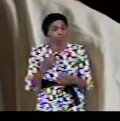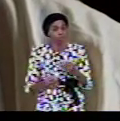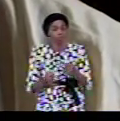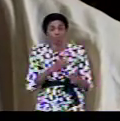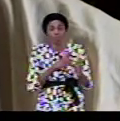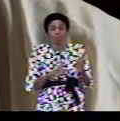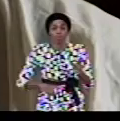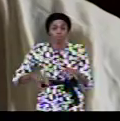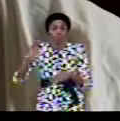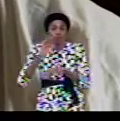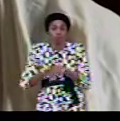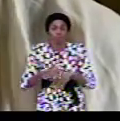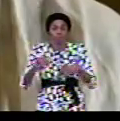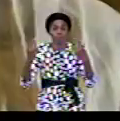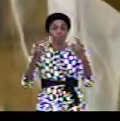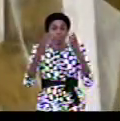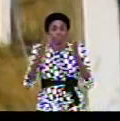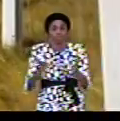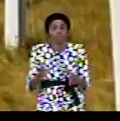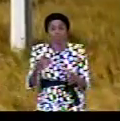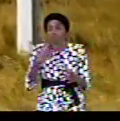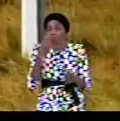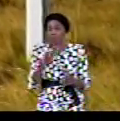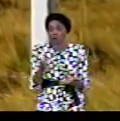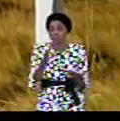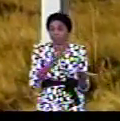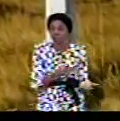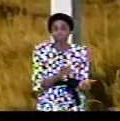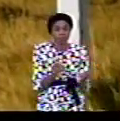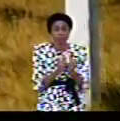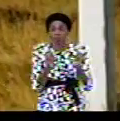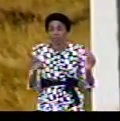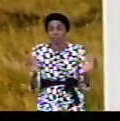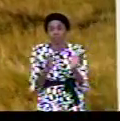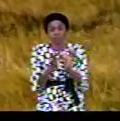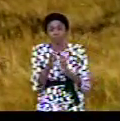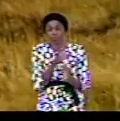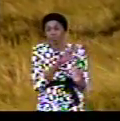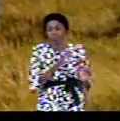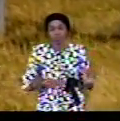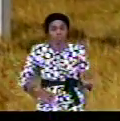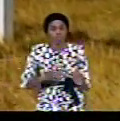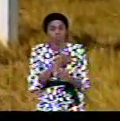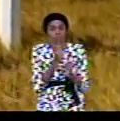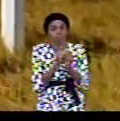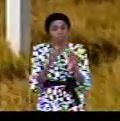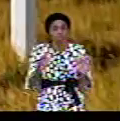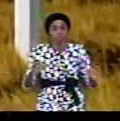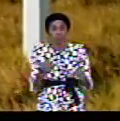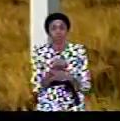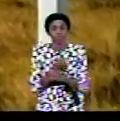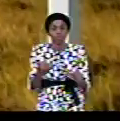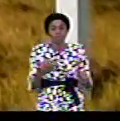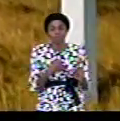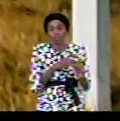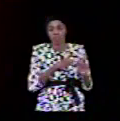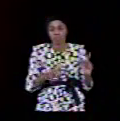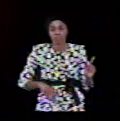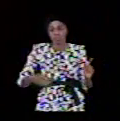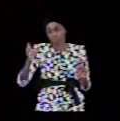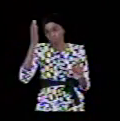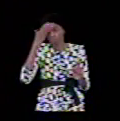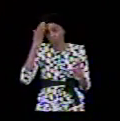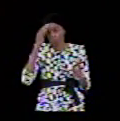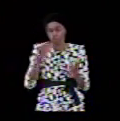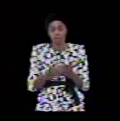upon sinners who are dying without Christ and without salvation, and Christ knew the damnation